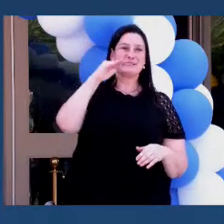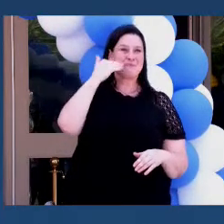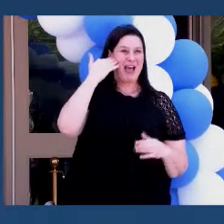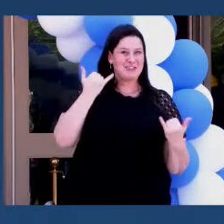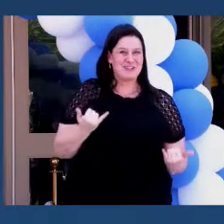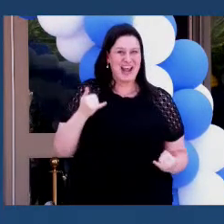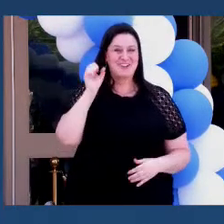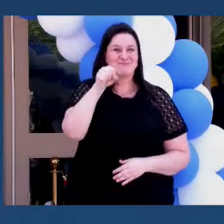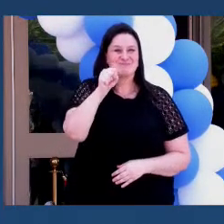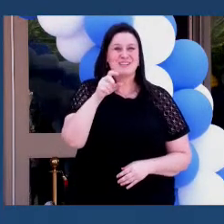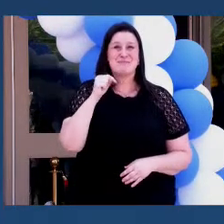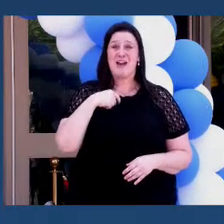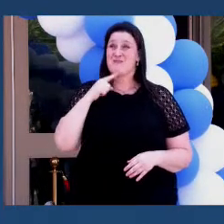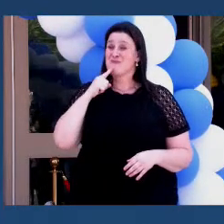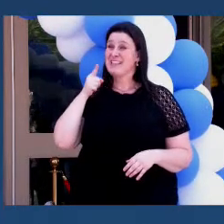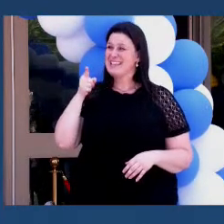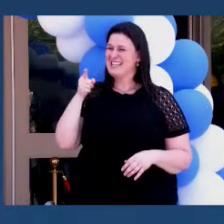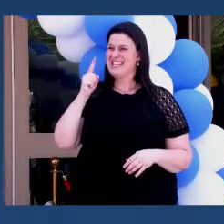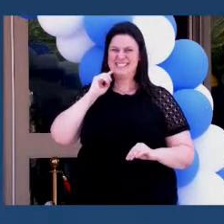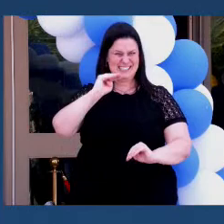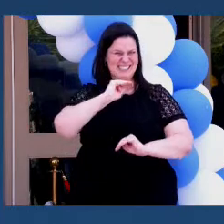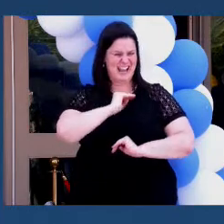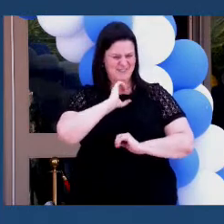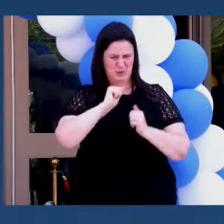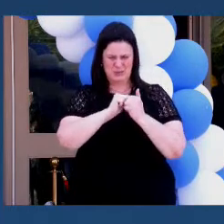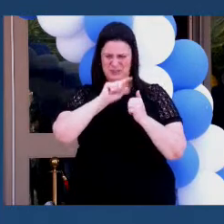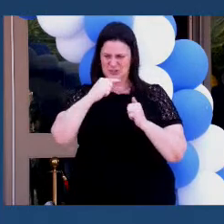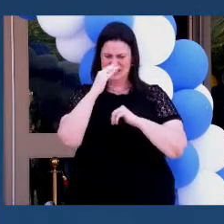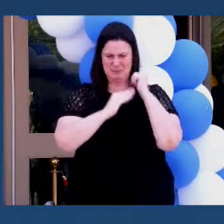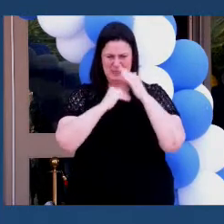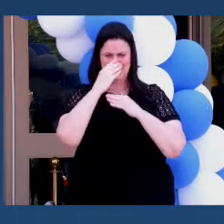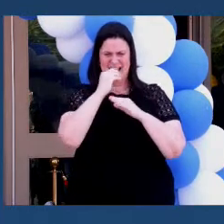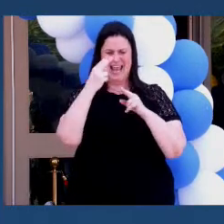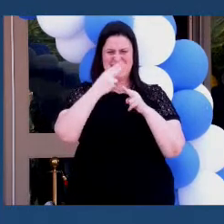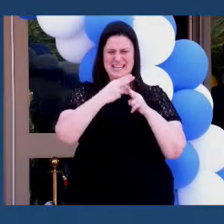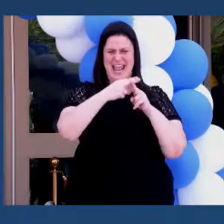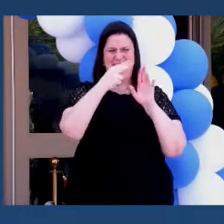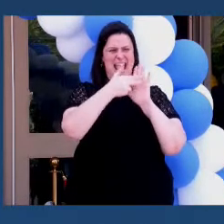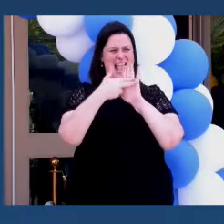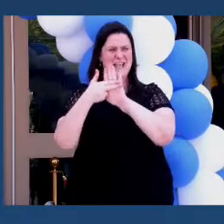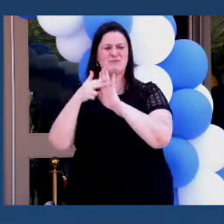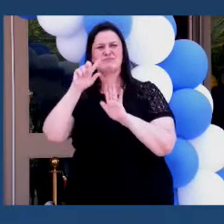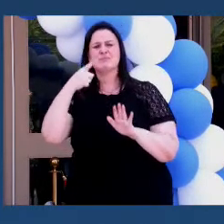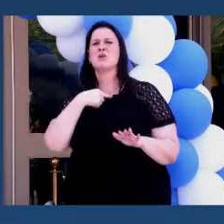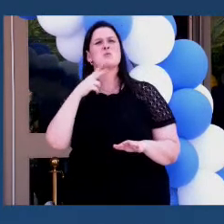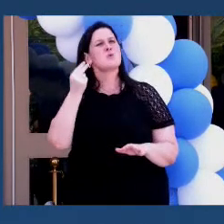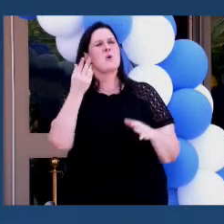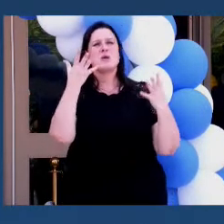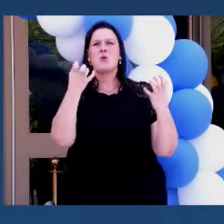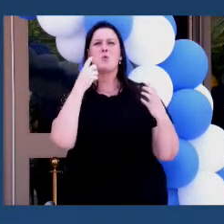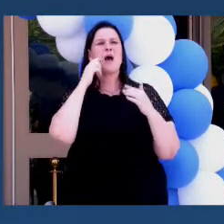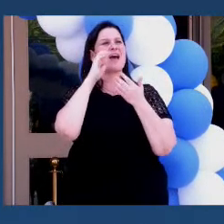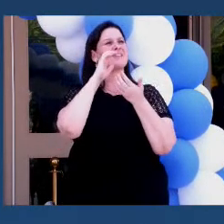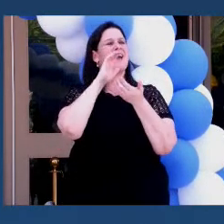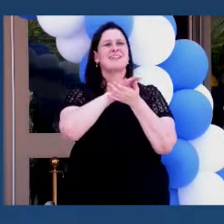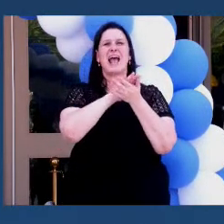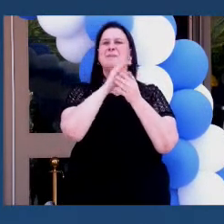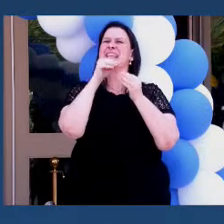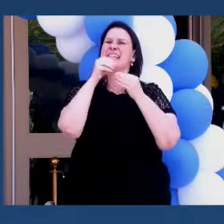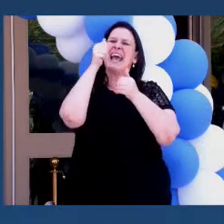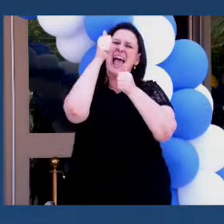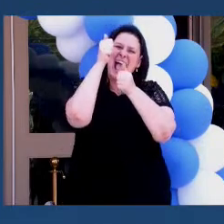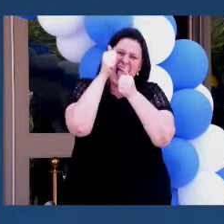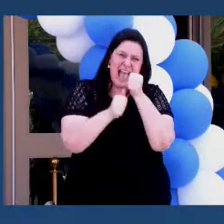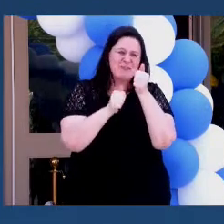he would in no way be satisfied. He would want academies throughout this entire city so that every student will